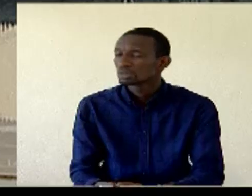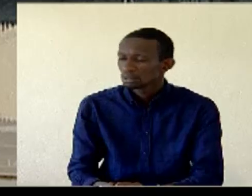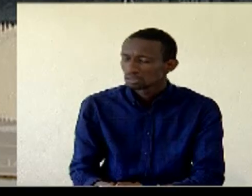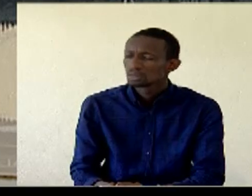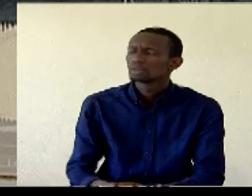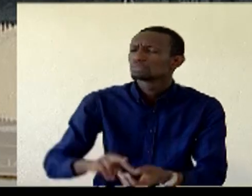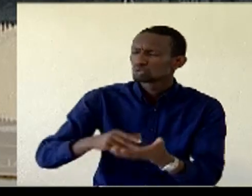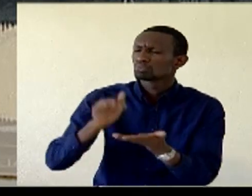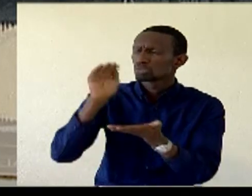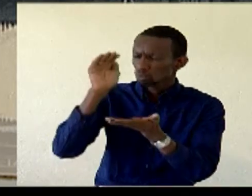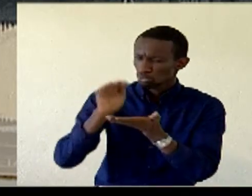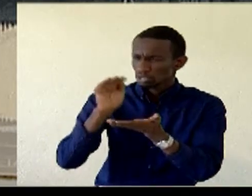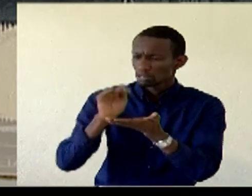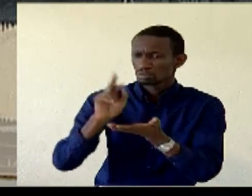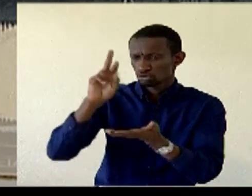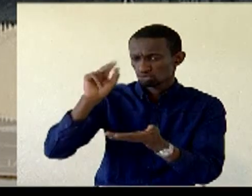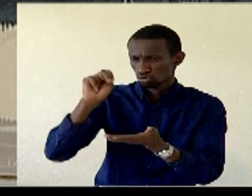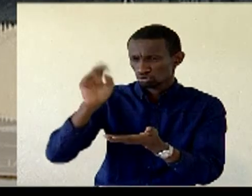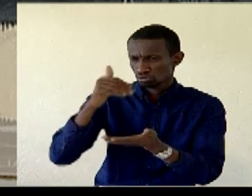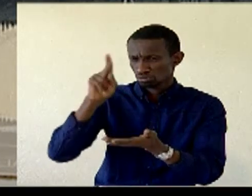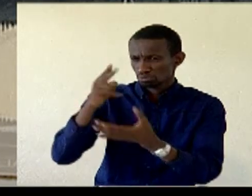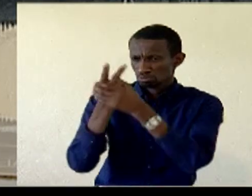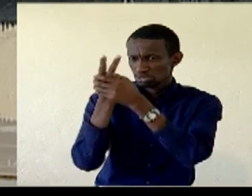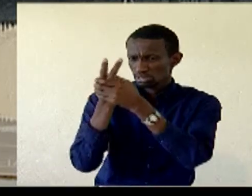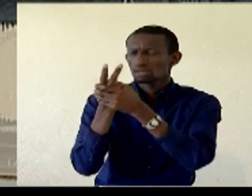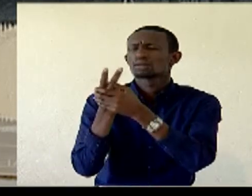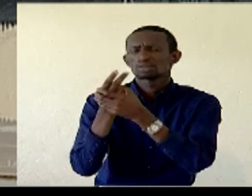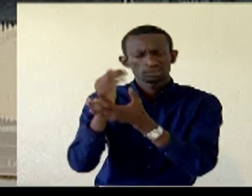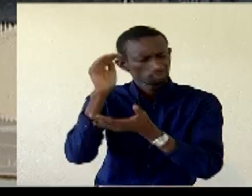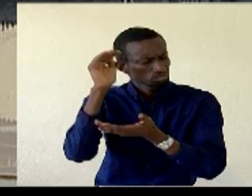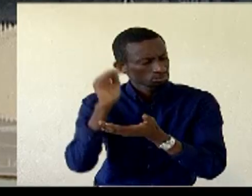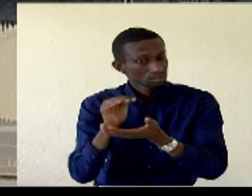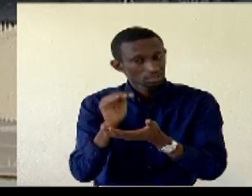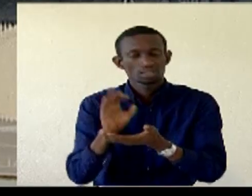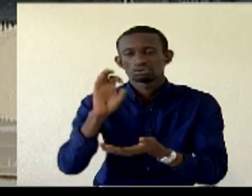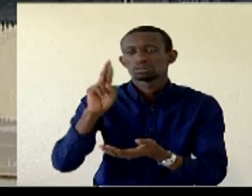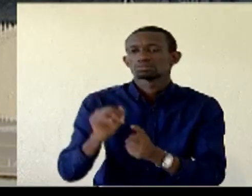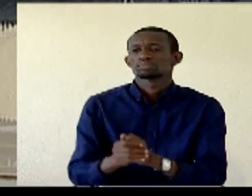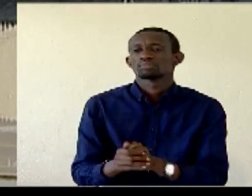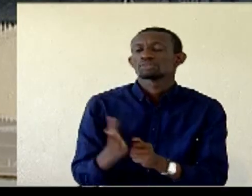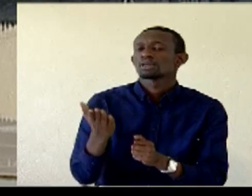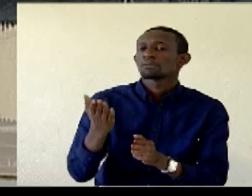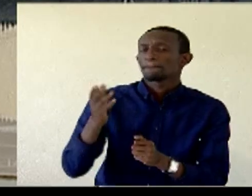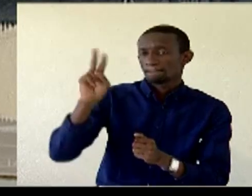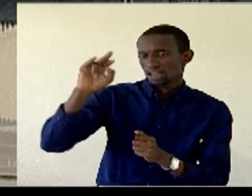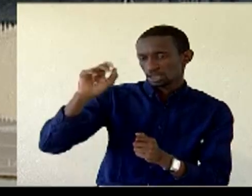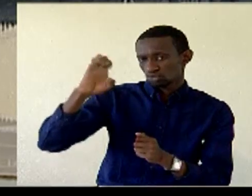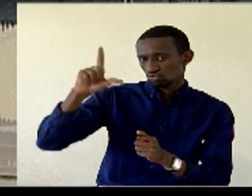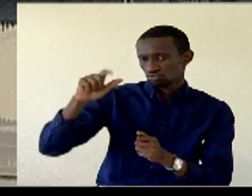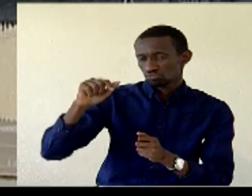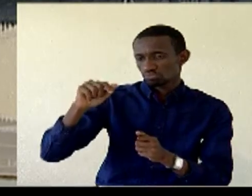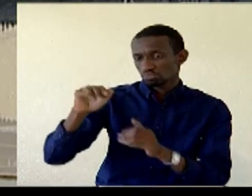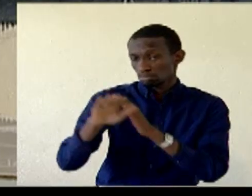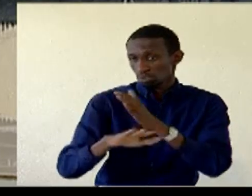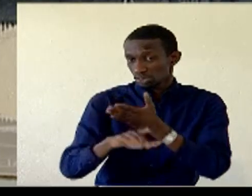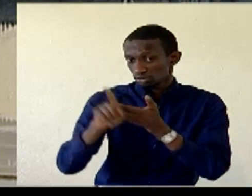it will reduce the alkalinity. If it increases the lone pair, increases the electron density on this, therefore the ability to attract the